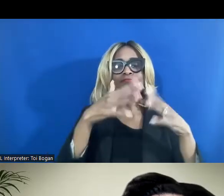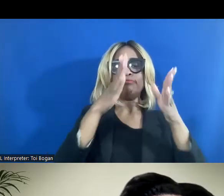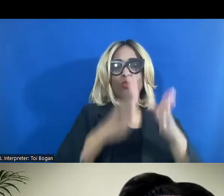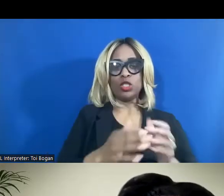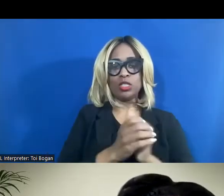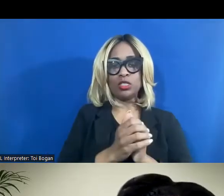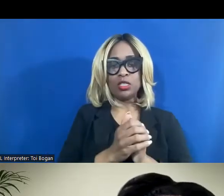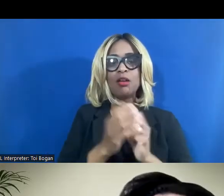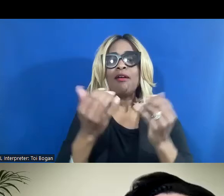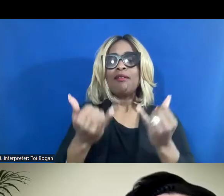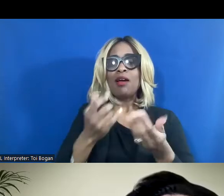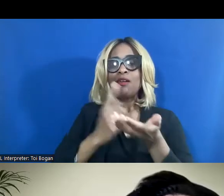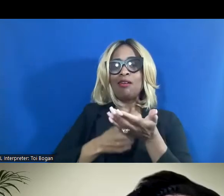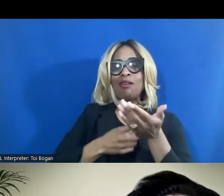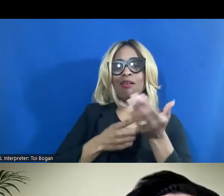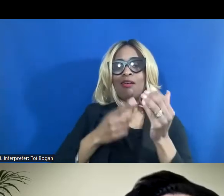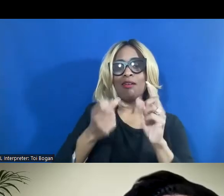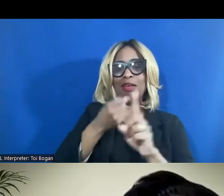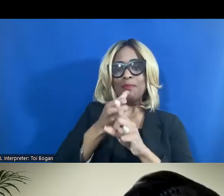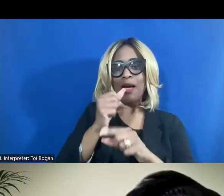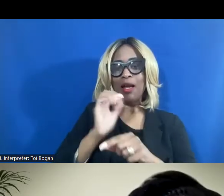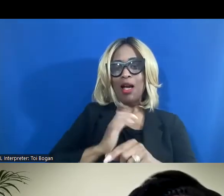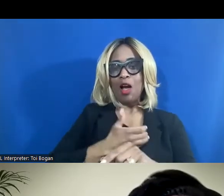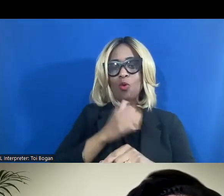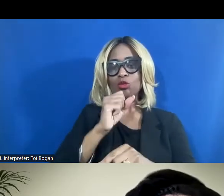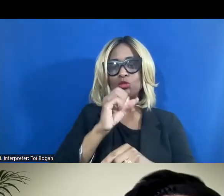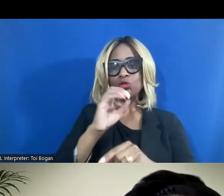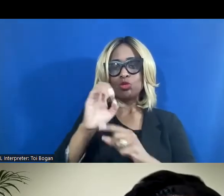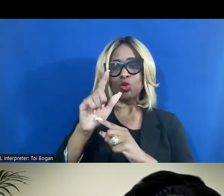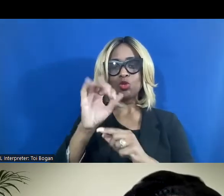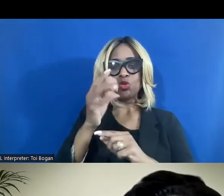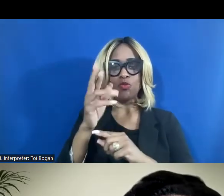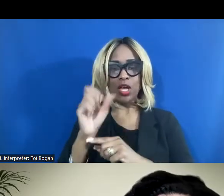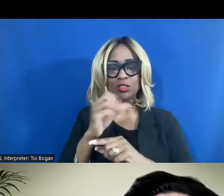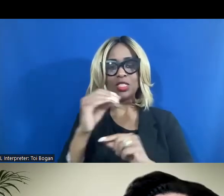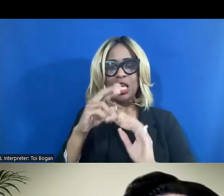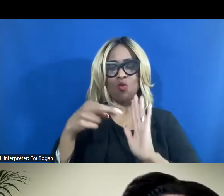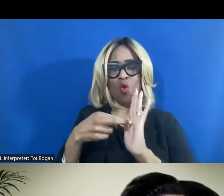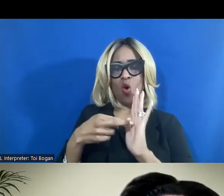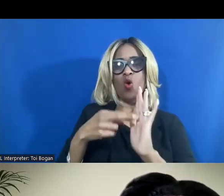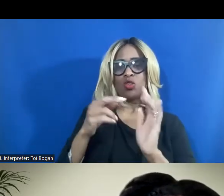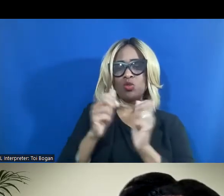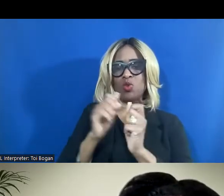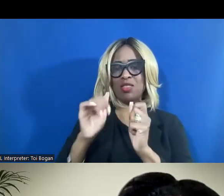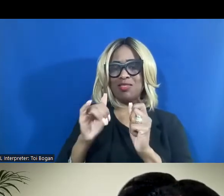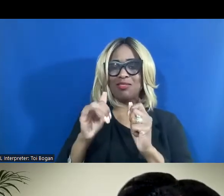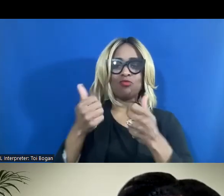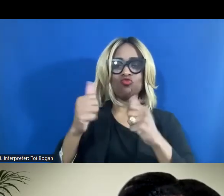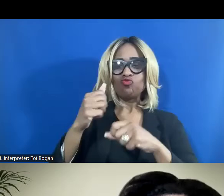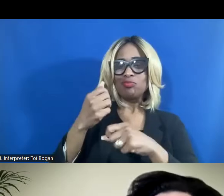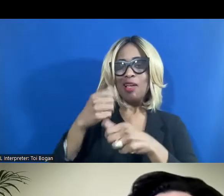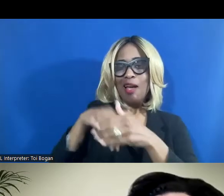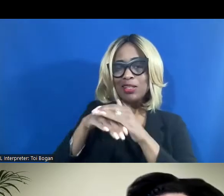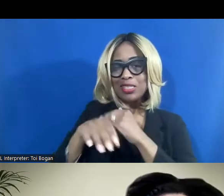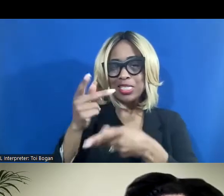our social factors and the roles they can play in accessing care, patient-provider relationships, and the overall well-being of birthing